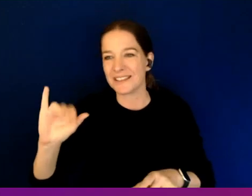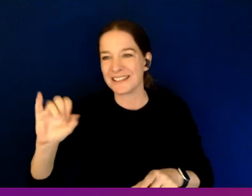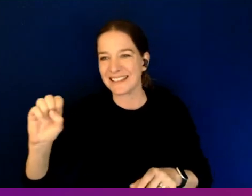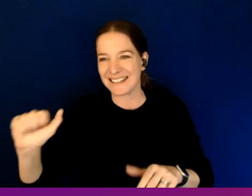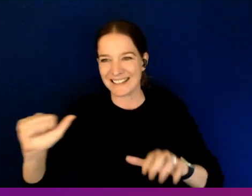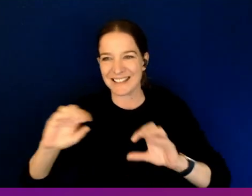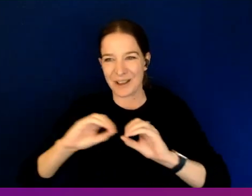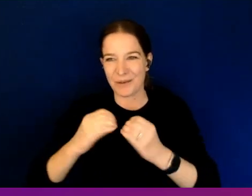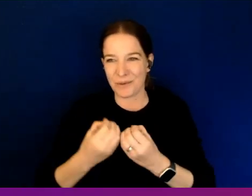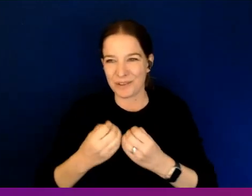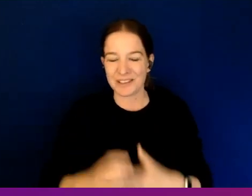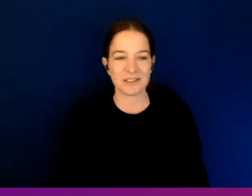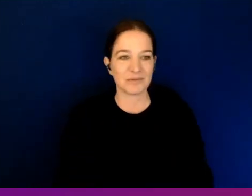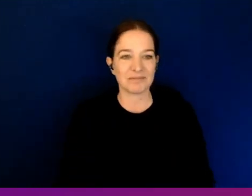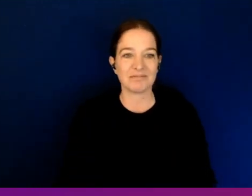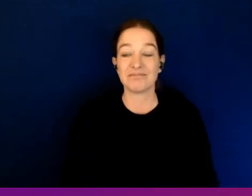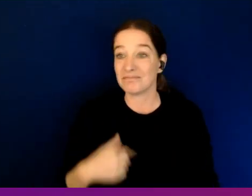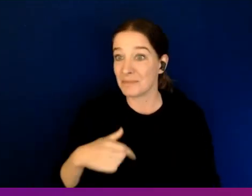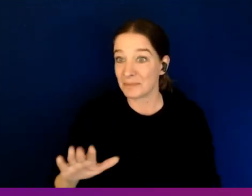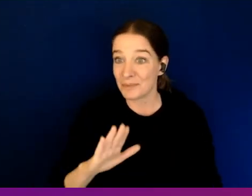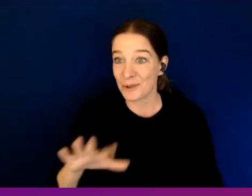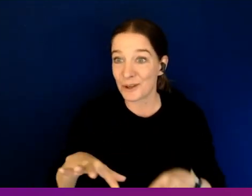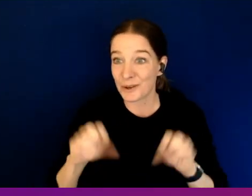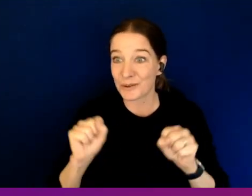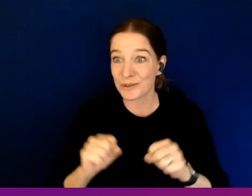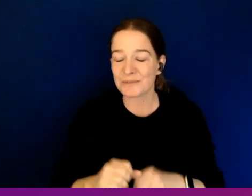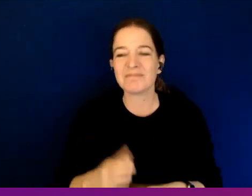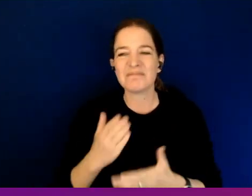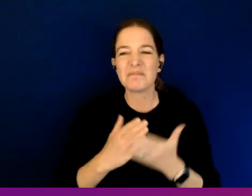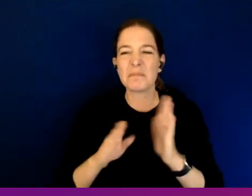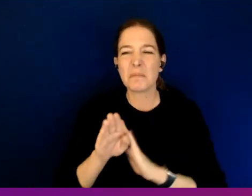host. Let me give you a little background.